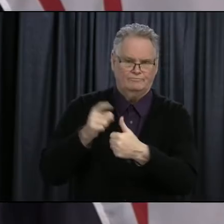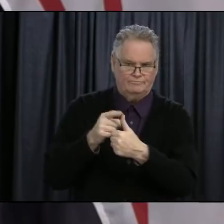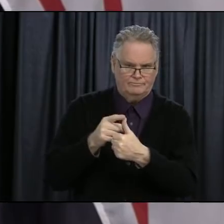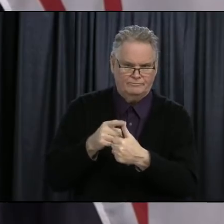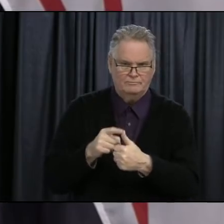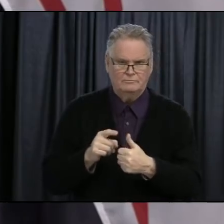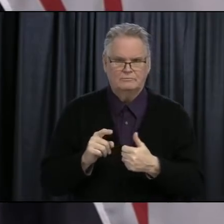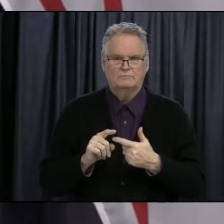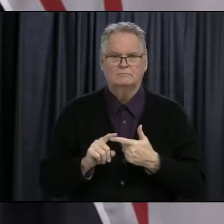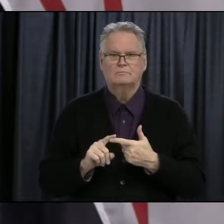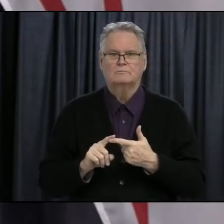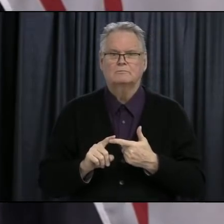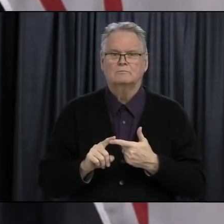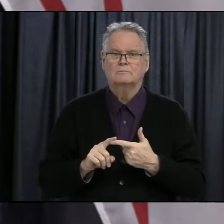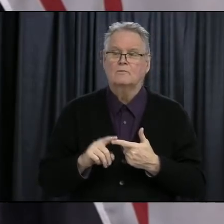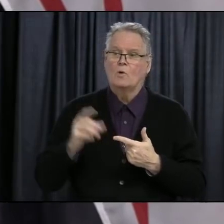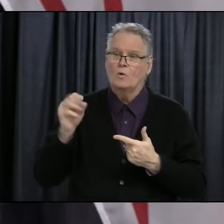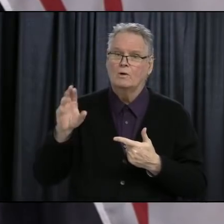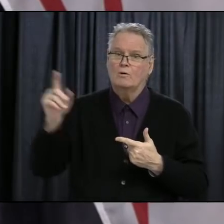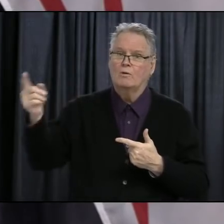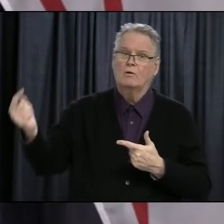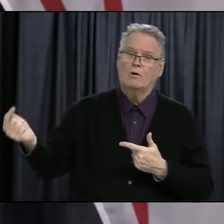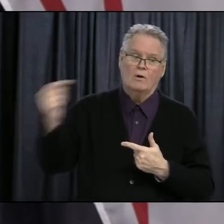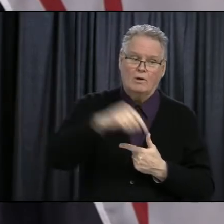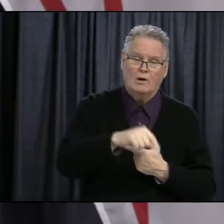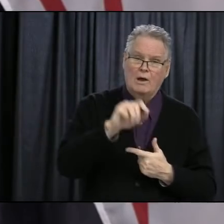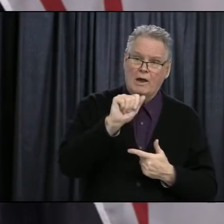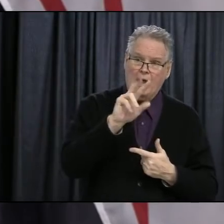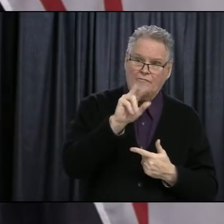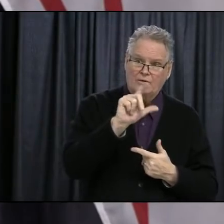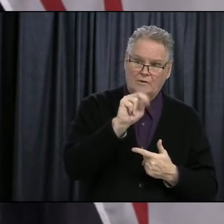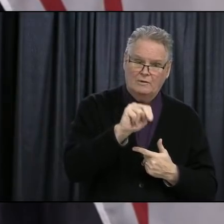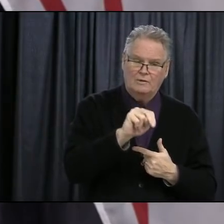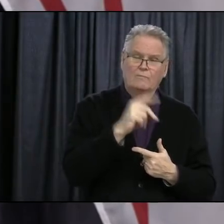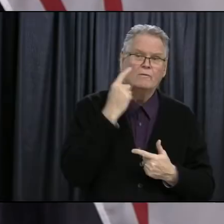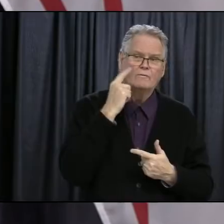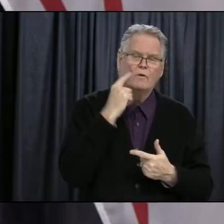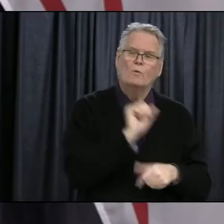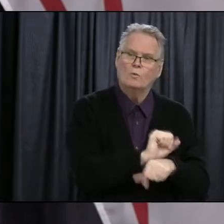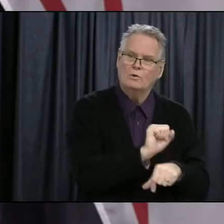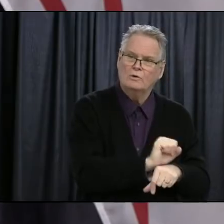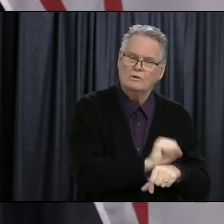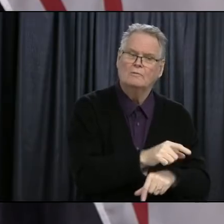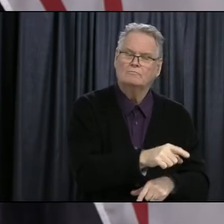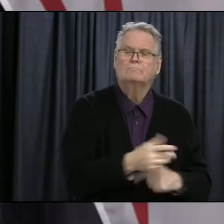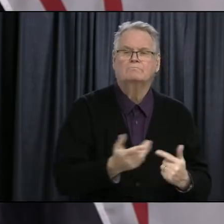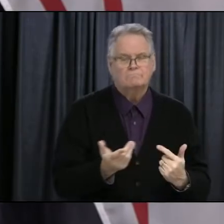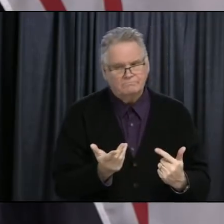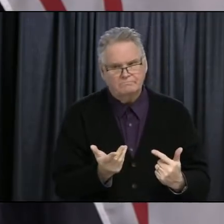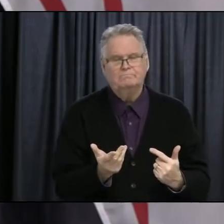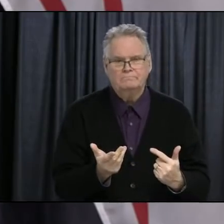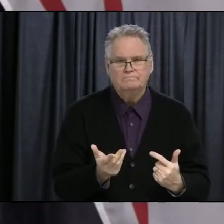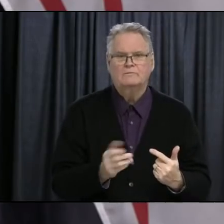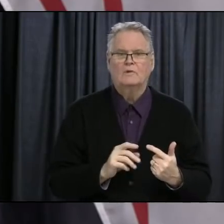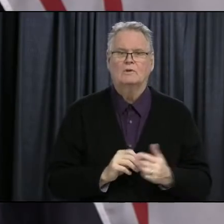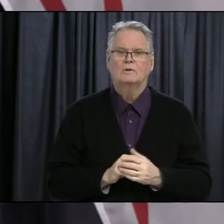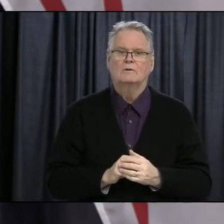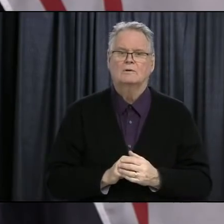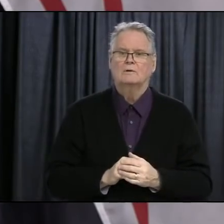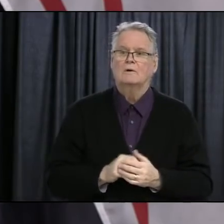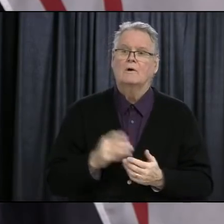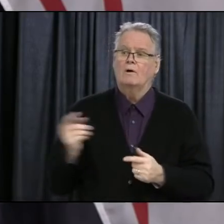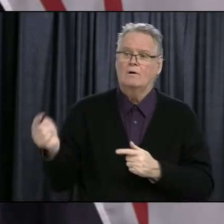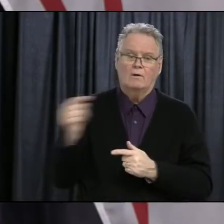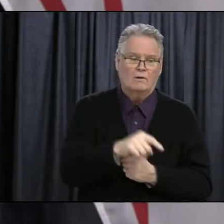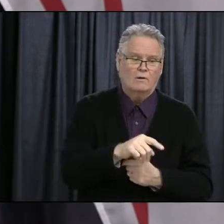area to travel for work, or because you need to get medication, or you need to